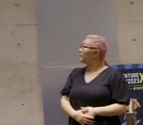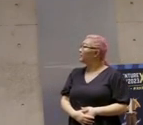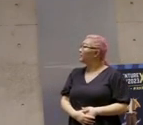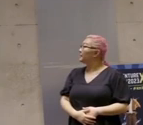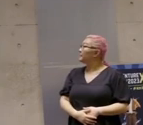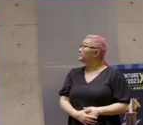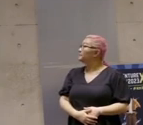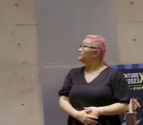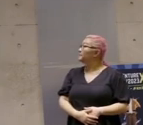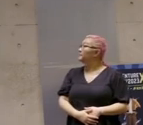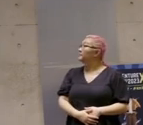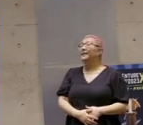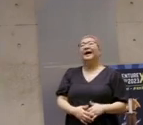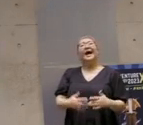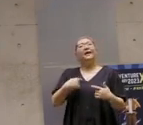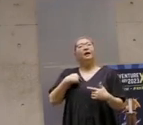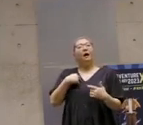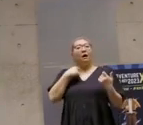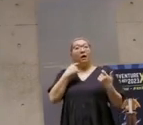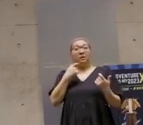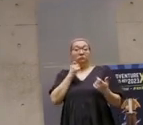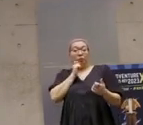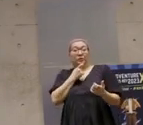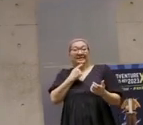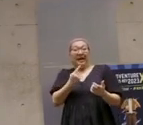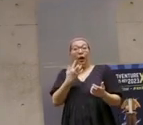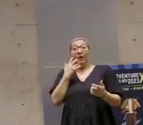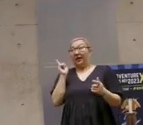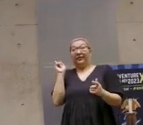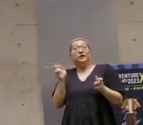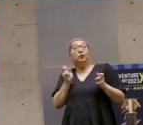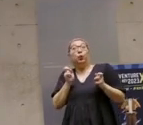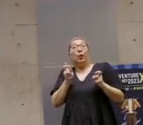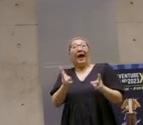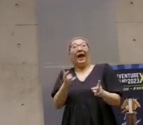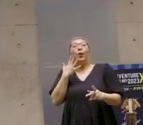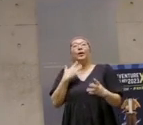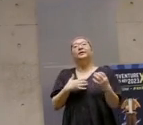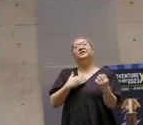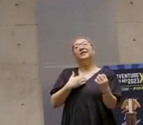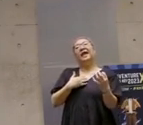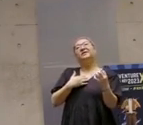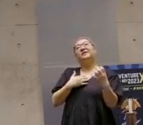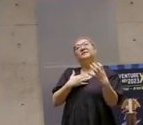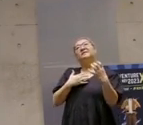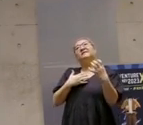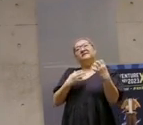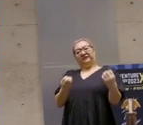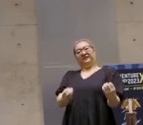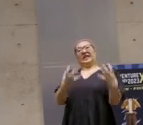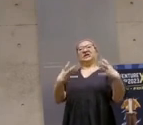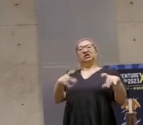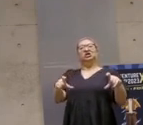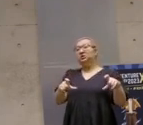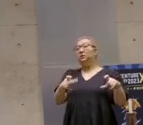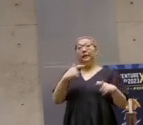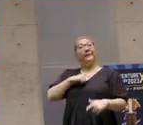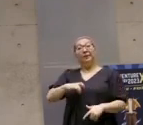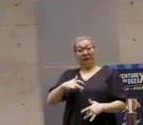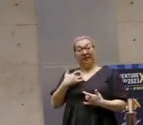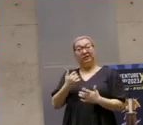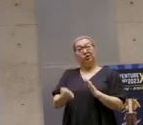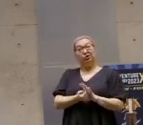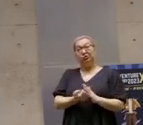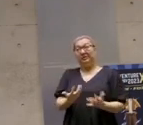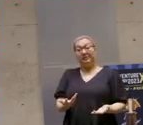this, they don't feel patronized, which is great. Because ultimately, I want people to play this game without ever having to resort to go to the